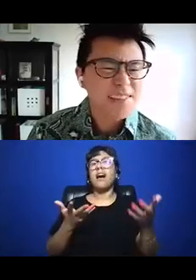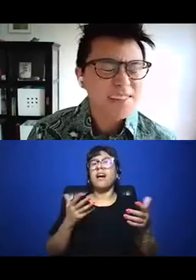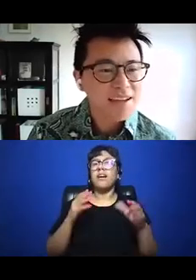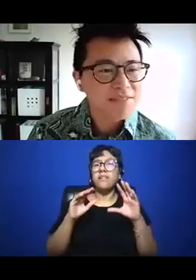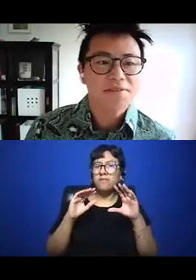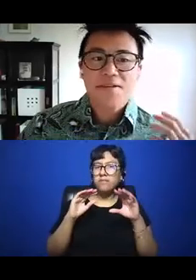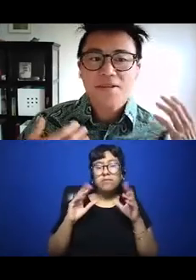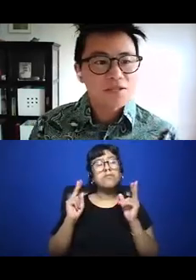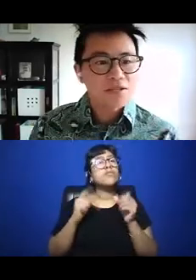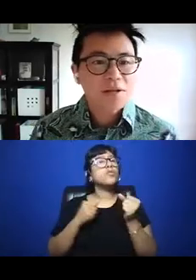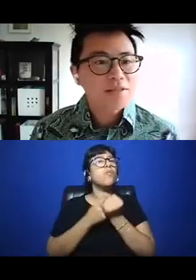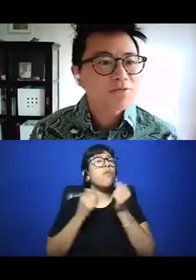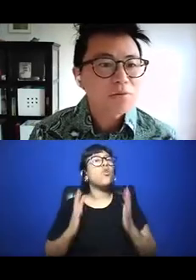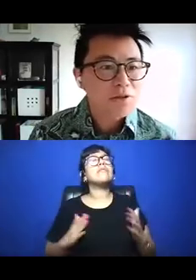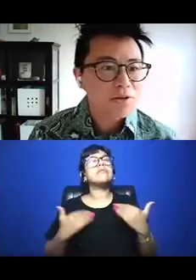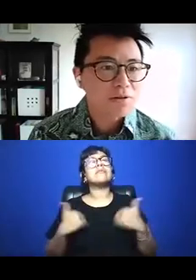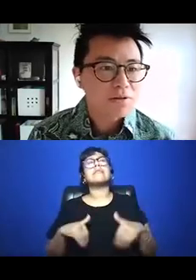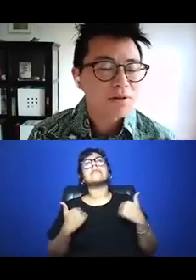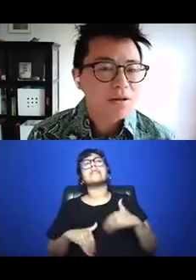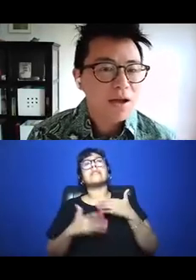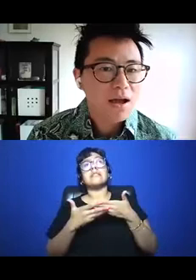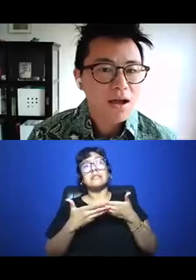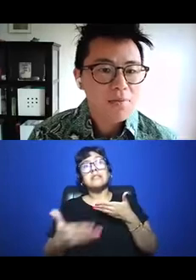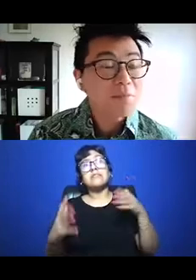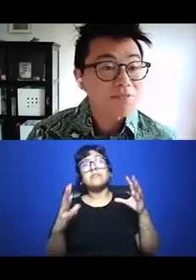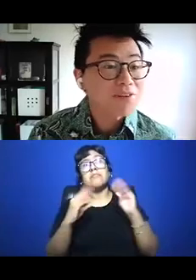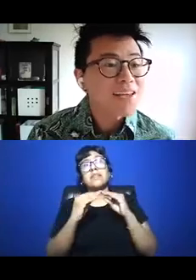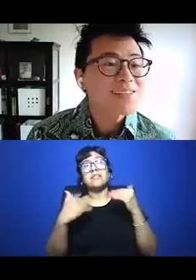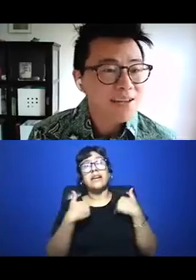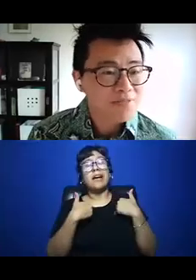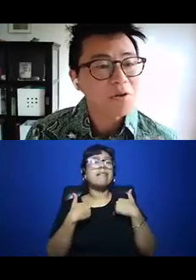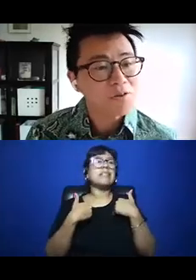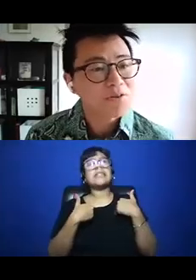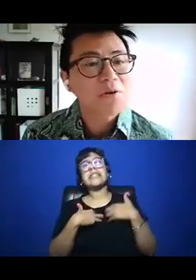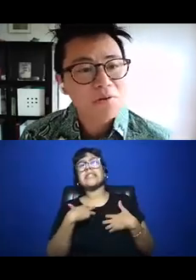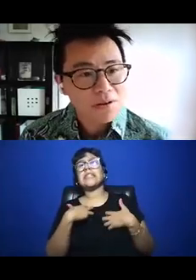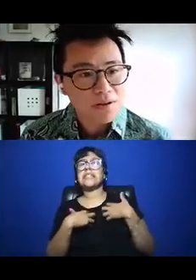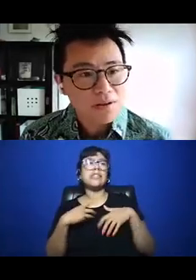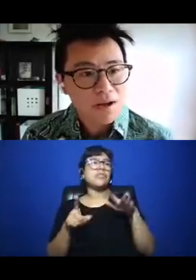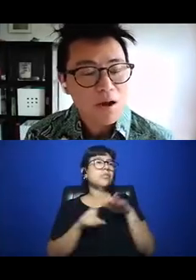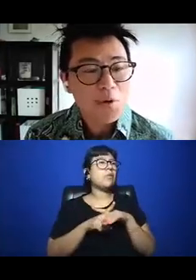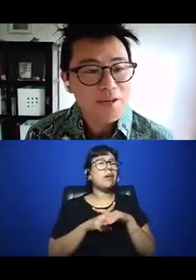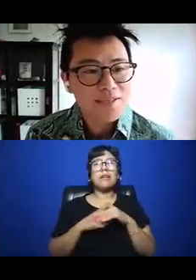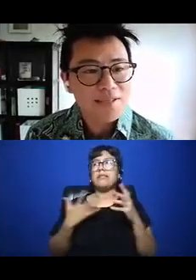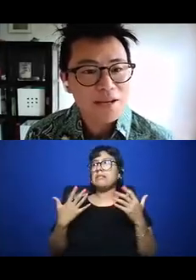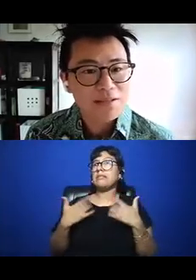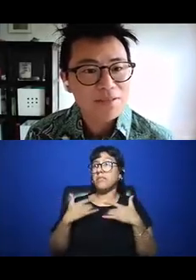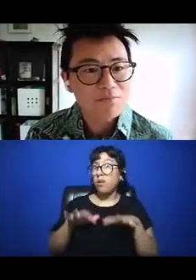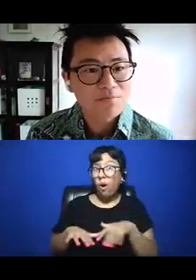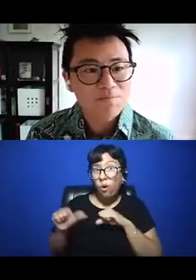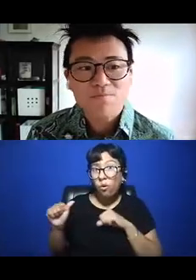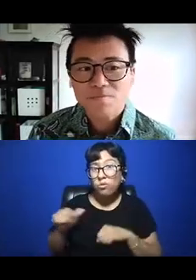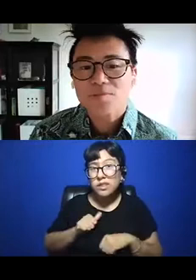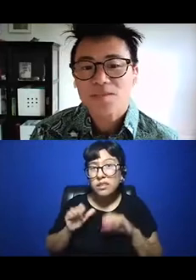feel less safe to join in the future. They might feel less safe to host their own organizing